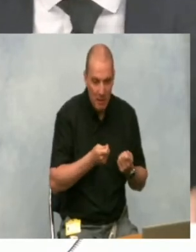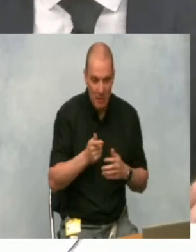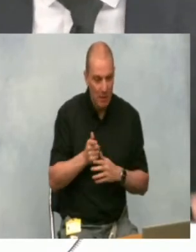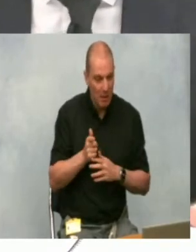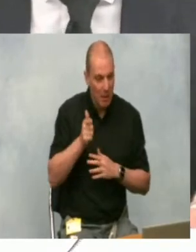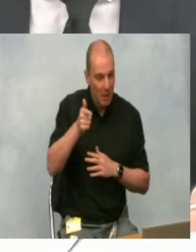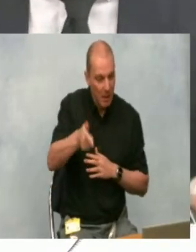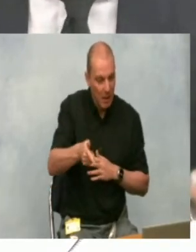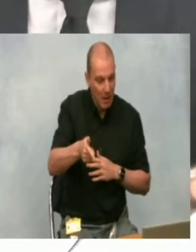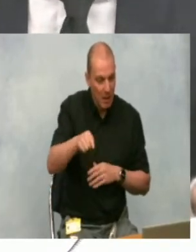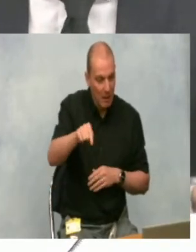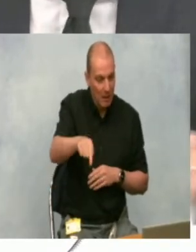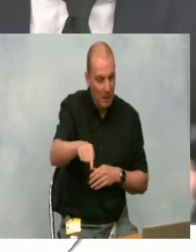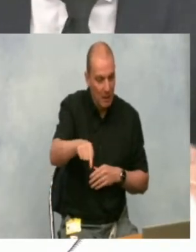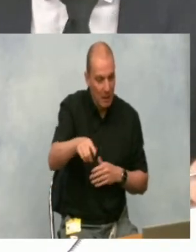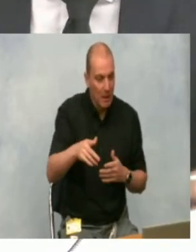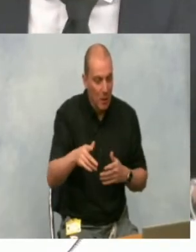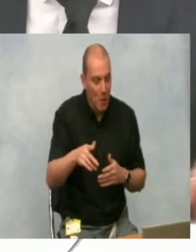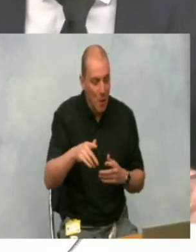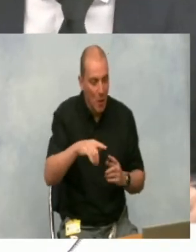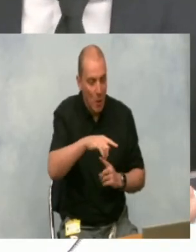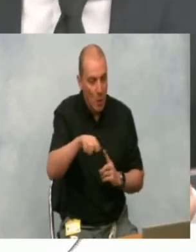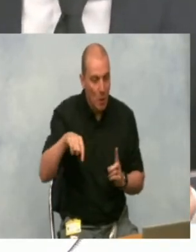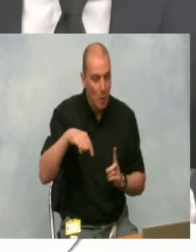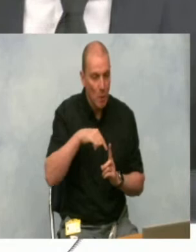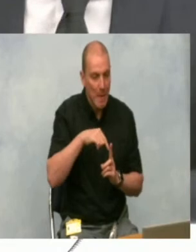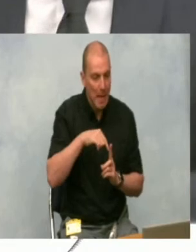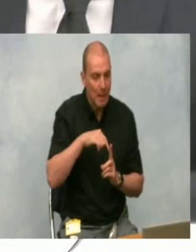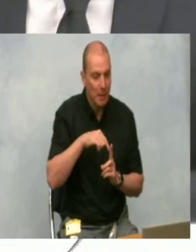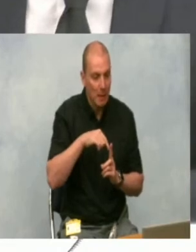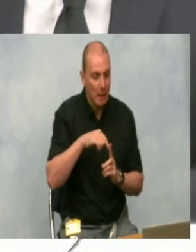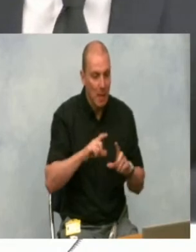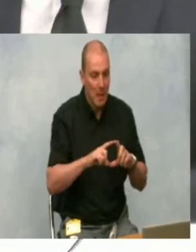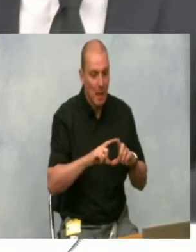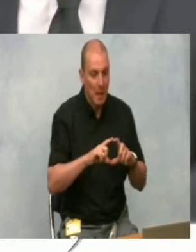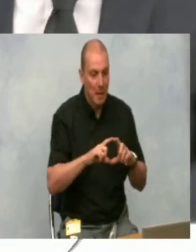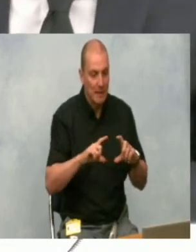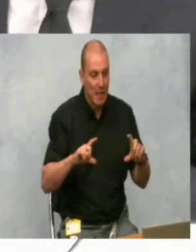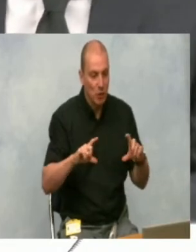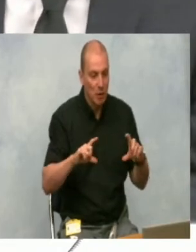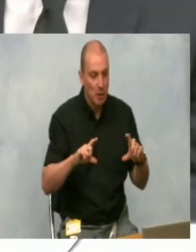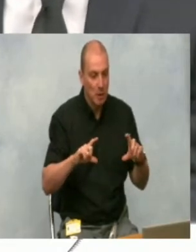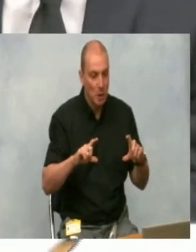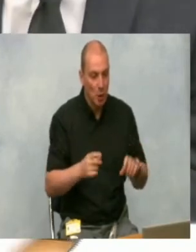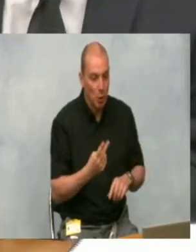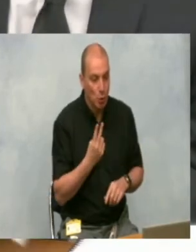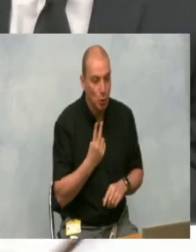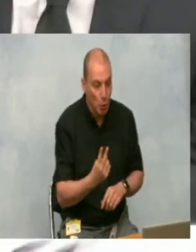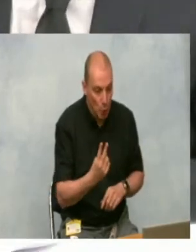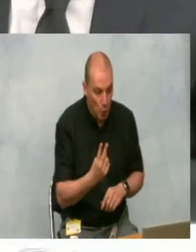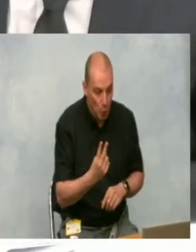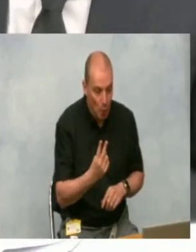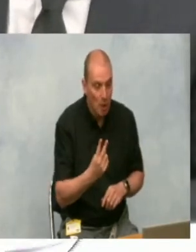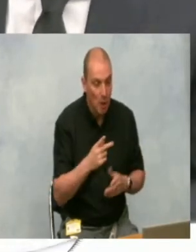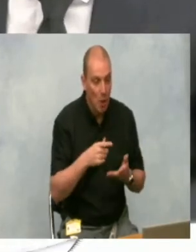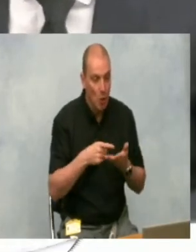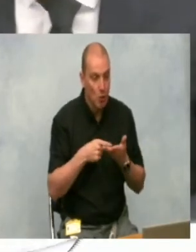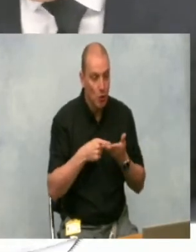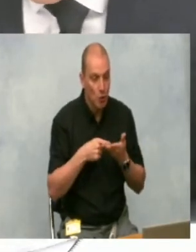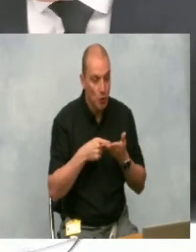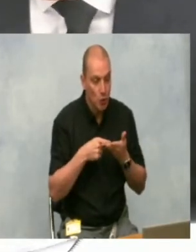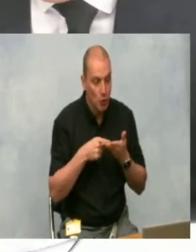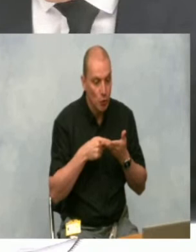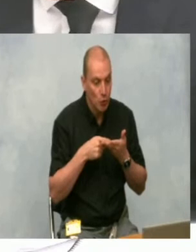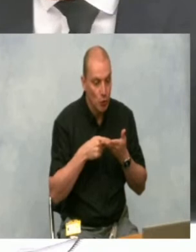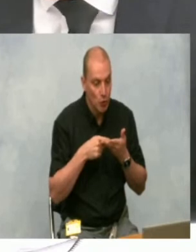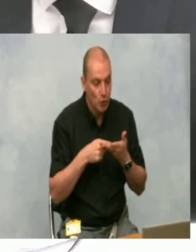therefore I would refer committee back to paragraph or section 2 of the report, recommending